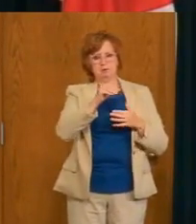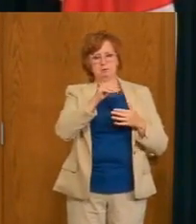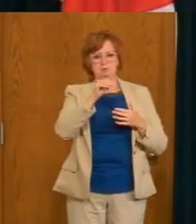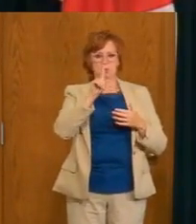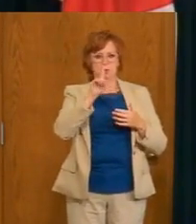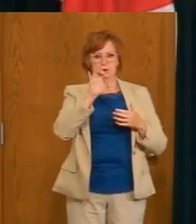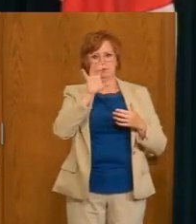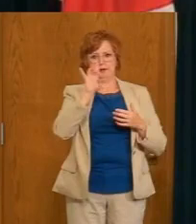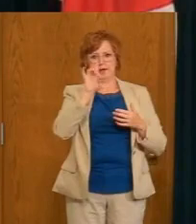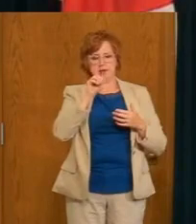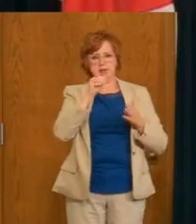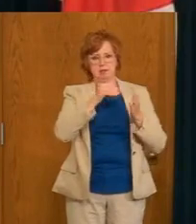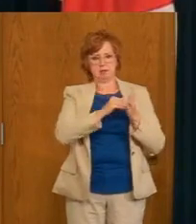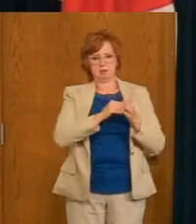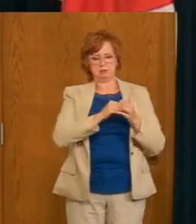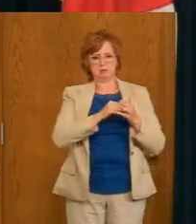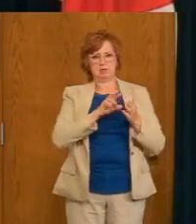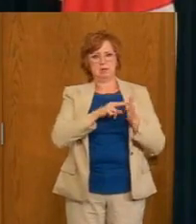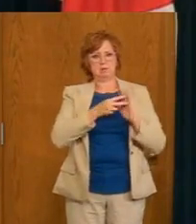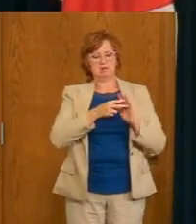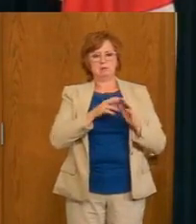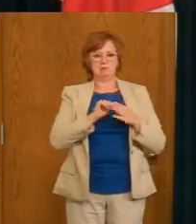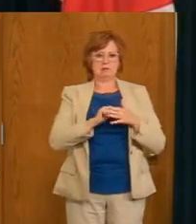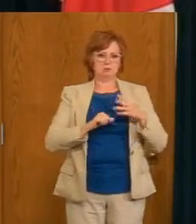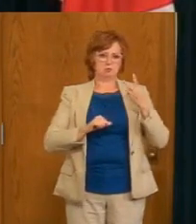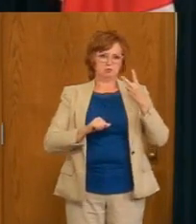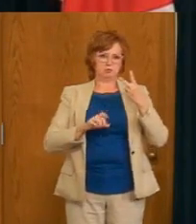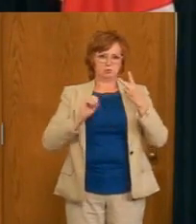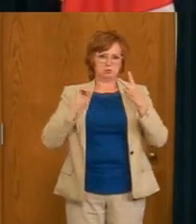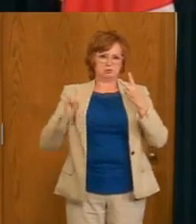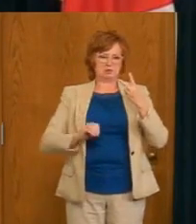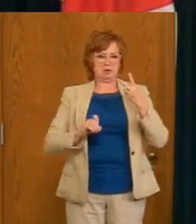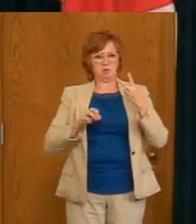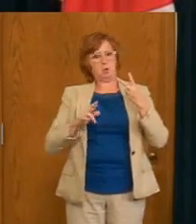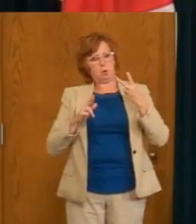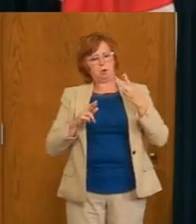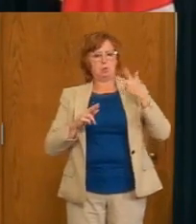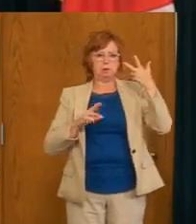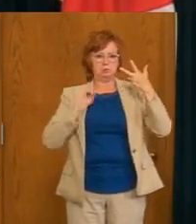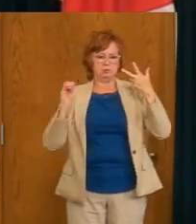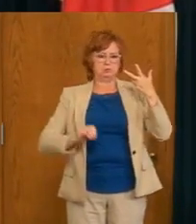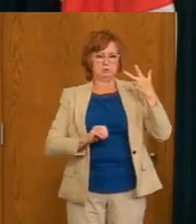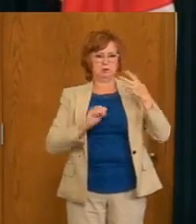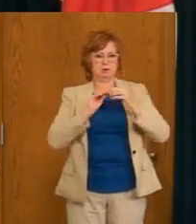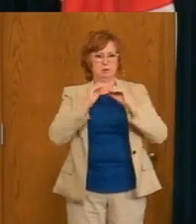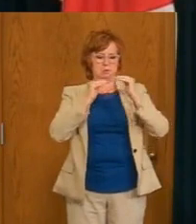situation, and we'll provide whatever support and resources that our partners at NISA and ICU need.